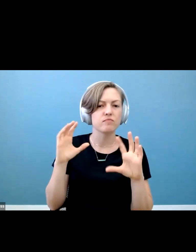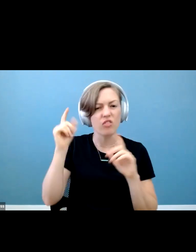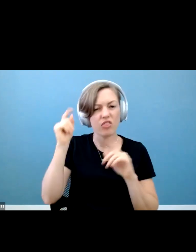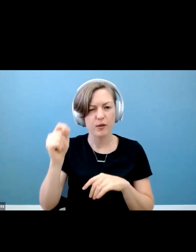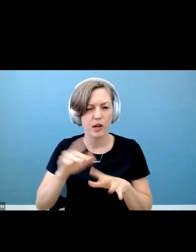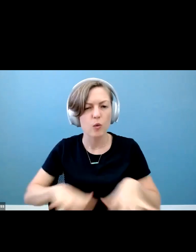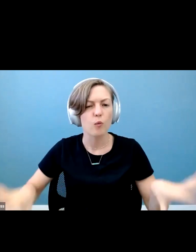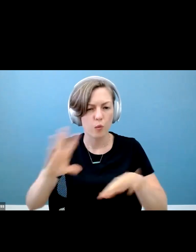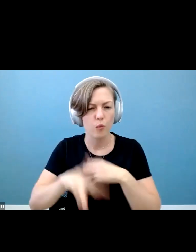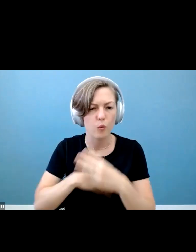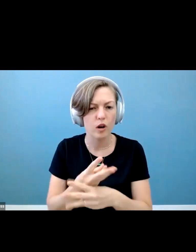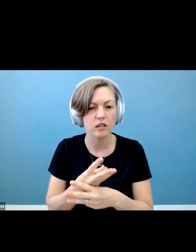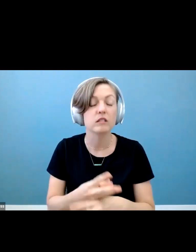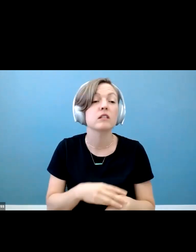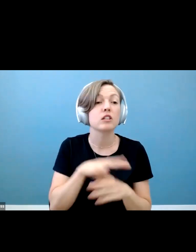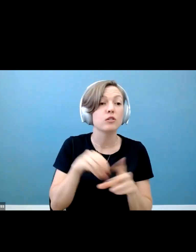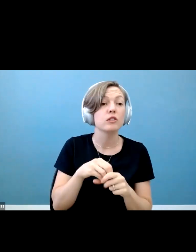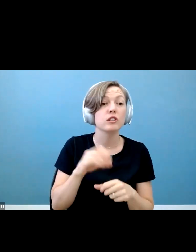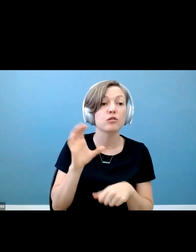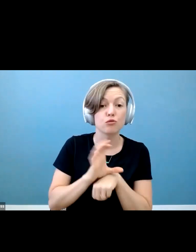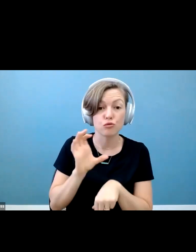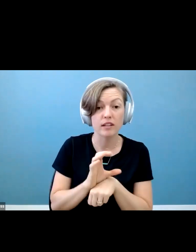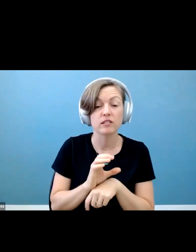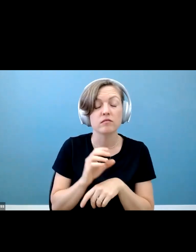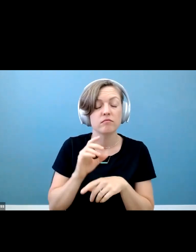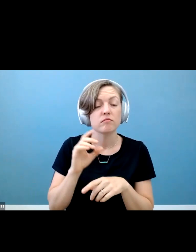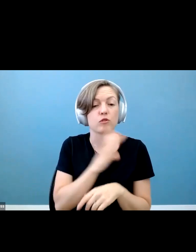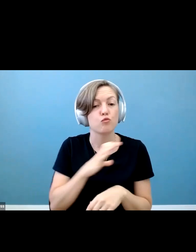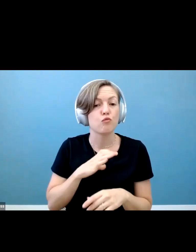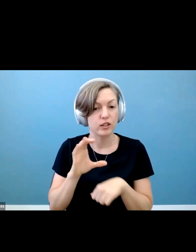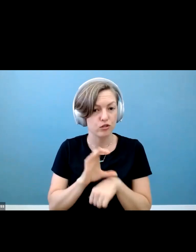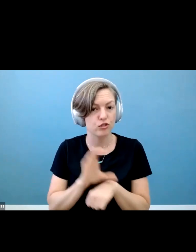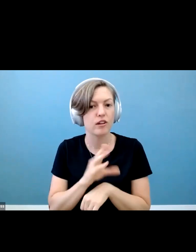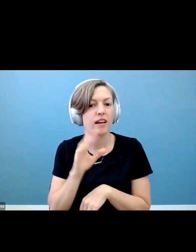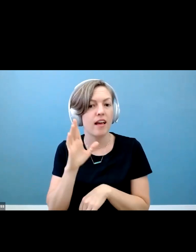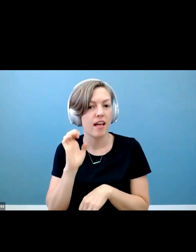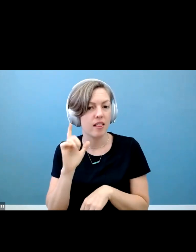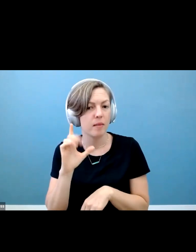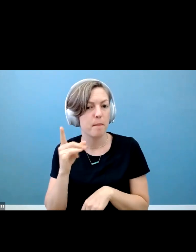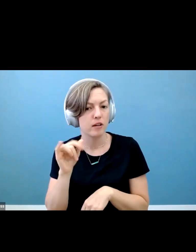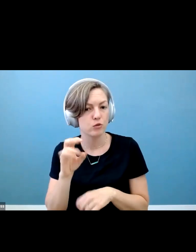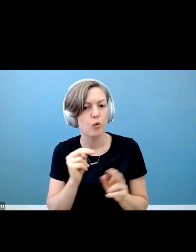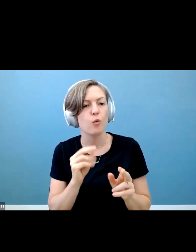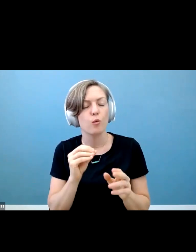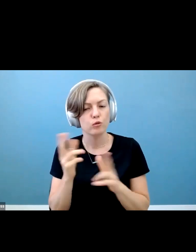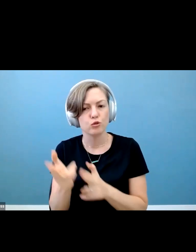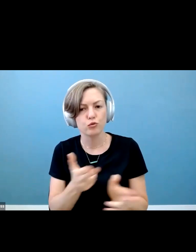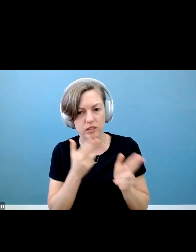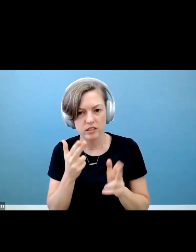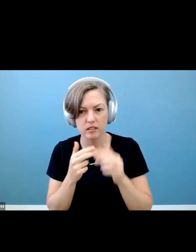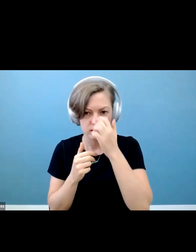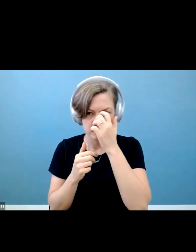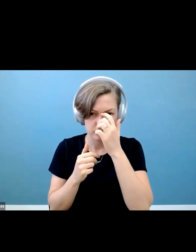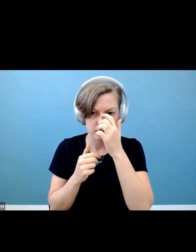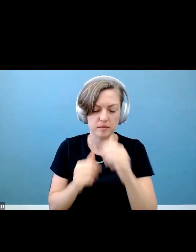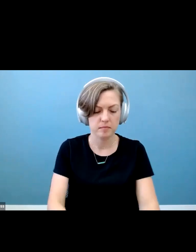including the Christchurch, New Zealand, and El Paso, Texas mass shootings. The shooters in each case profess to protect